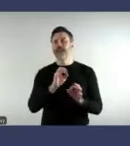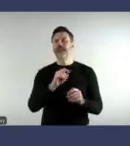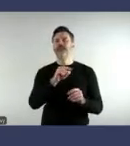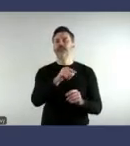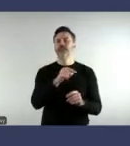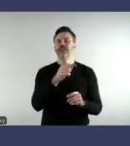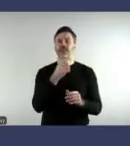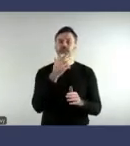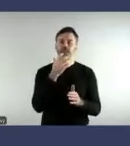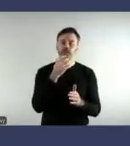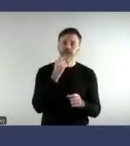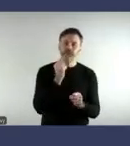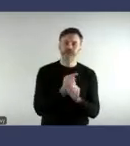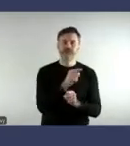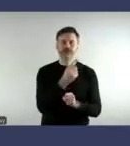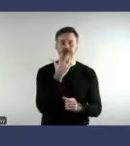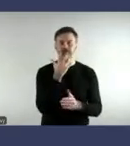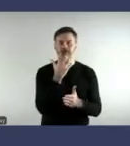Now the new